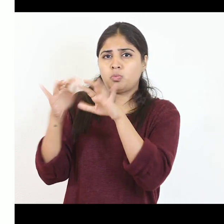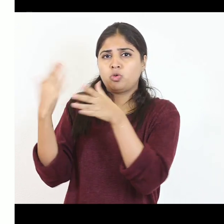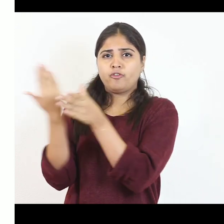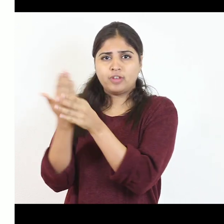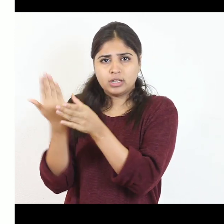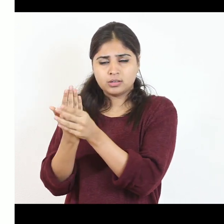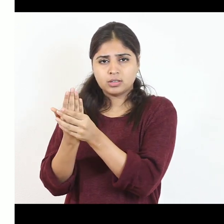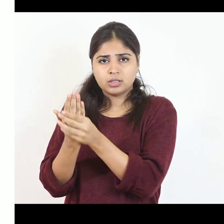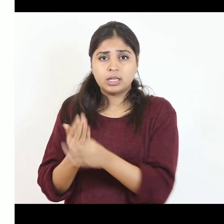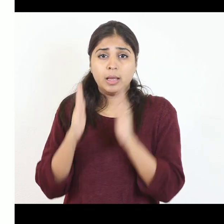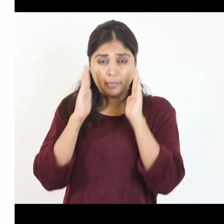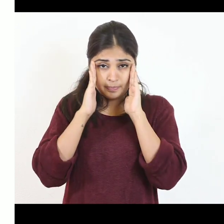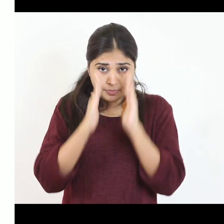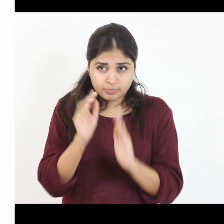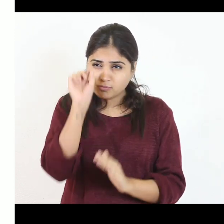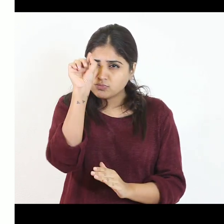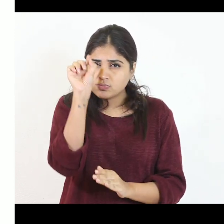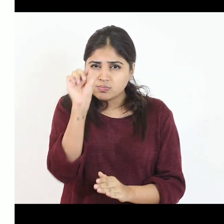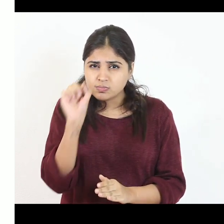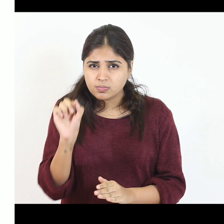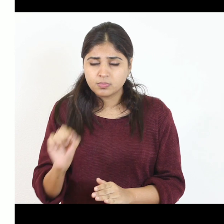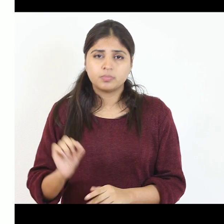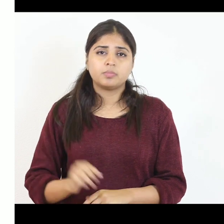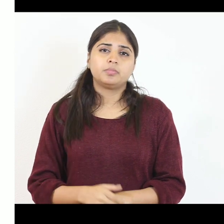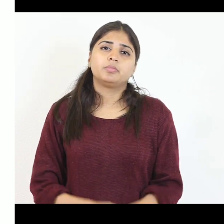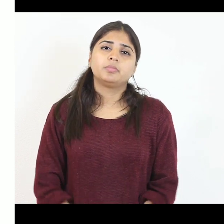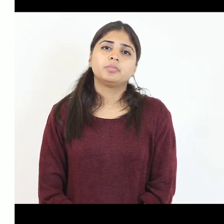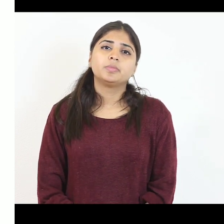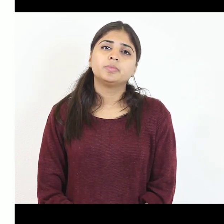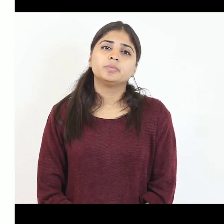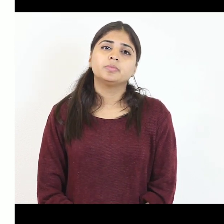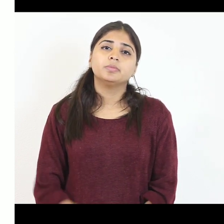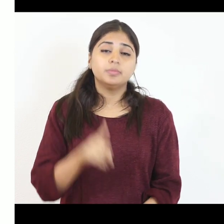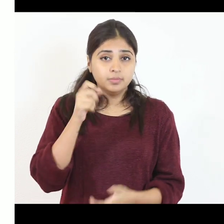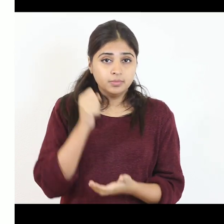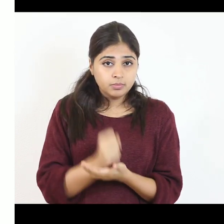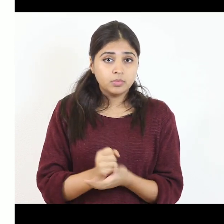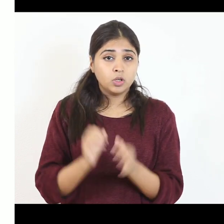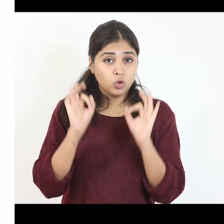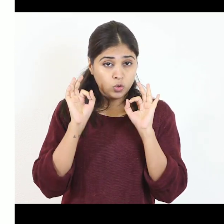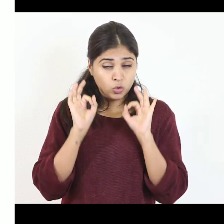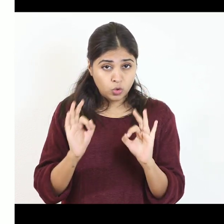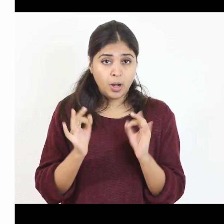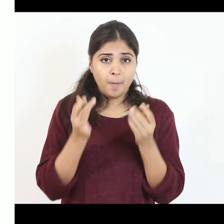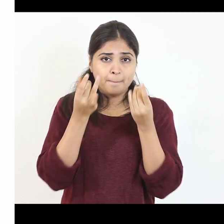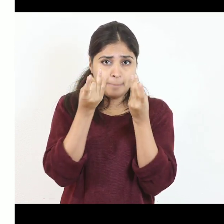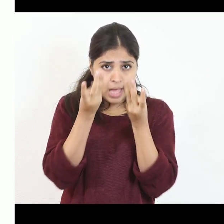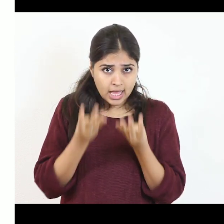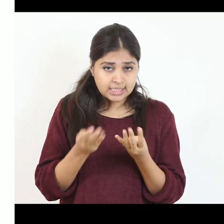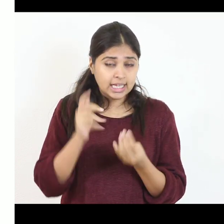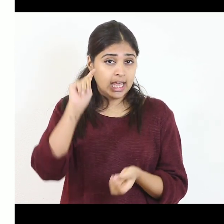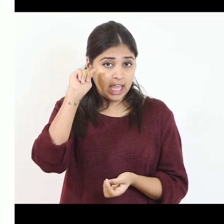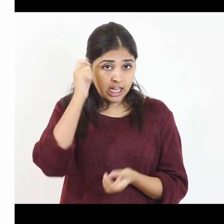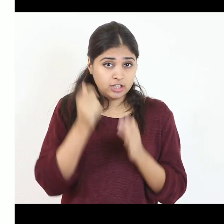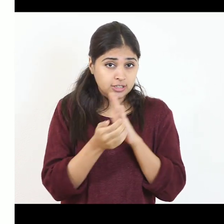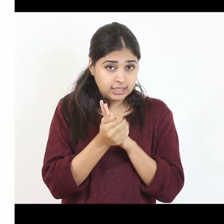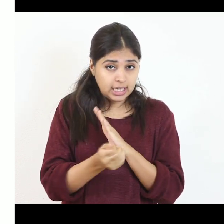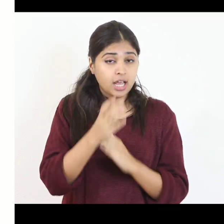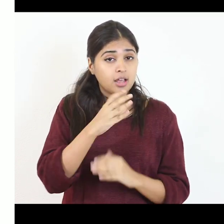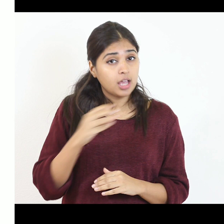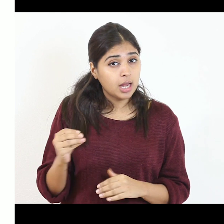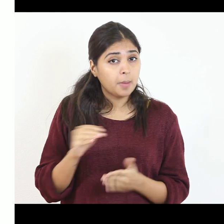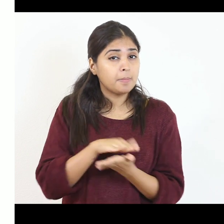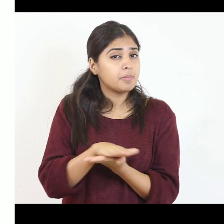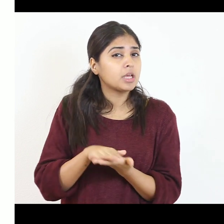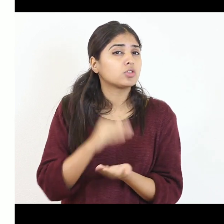paying attention to details. You will need to have good mathematics and English skills and also have basic knowledge